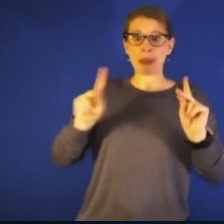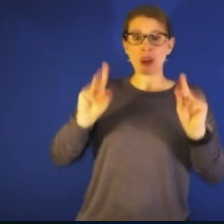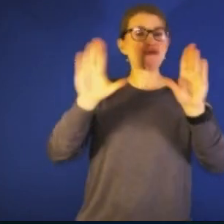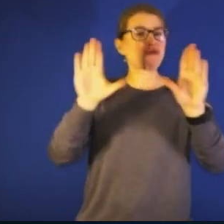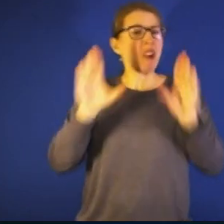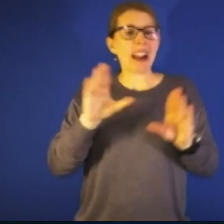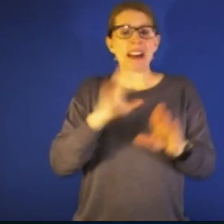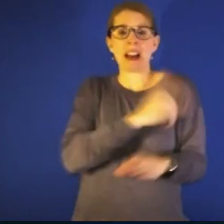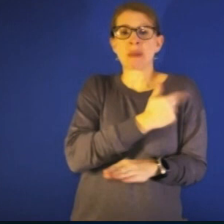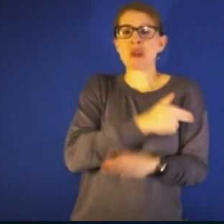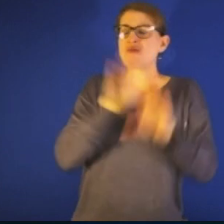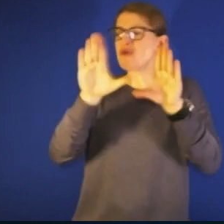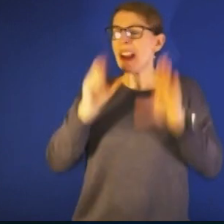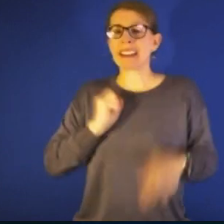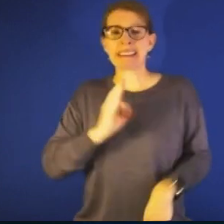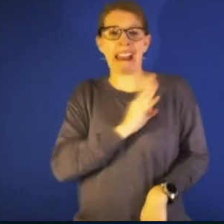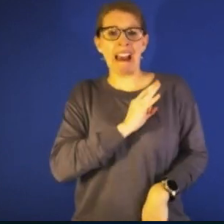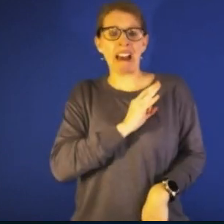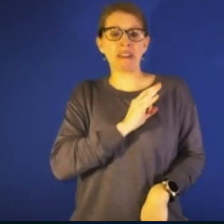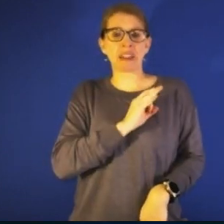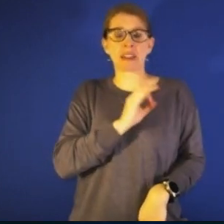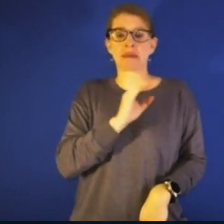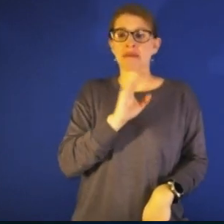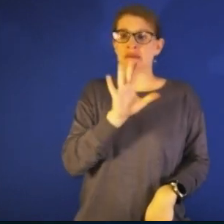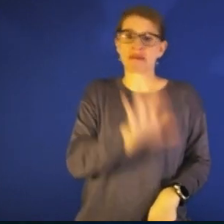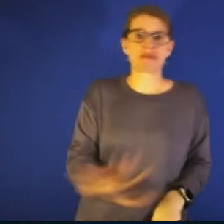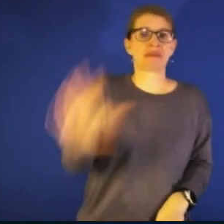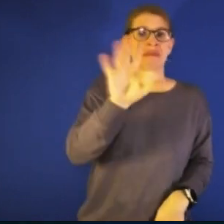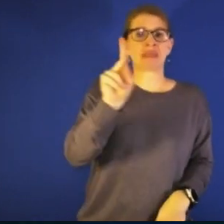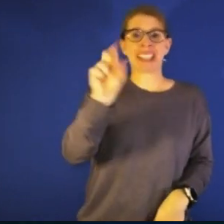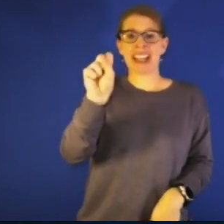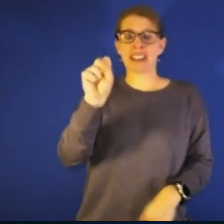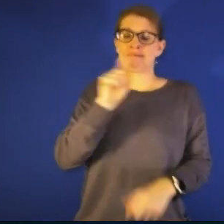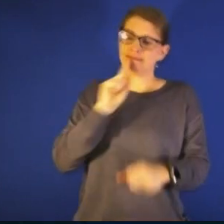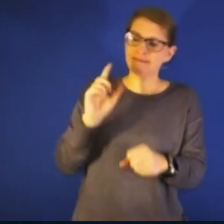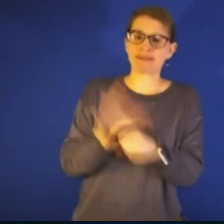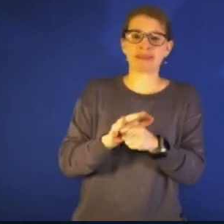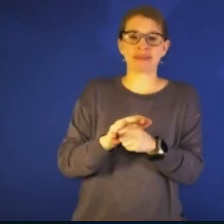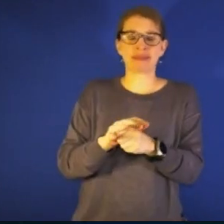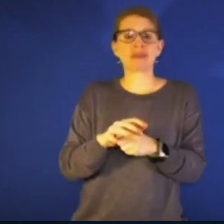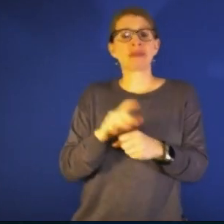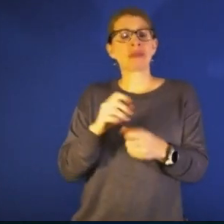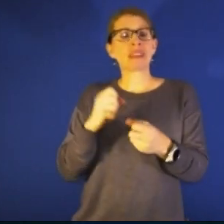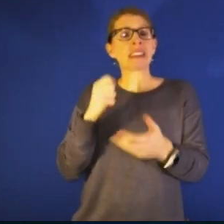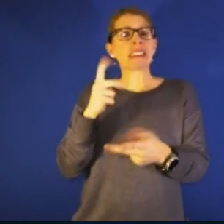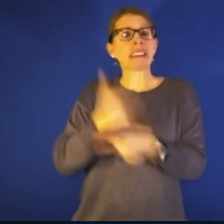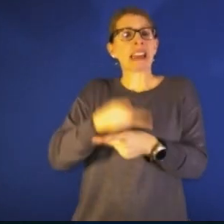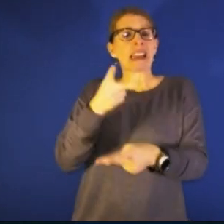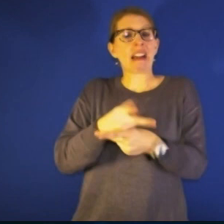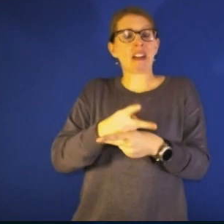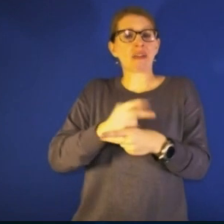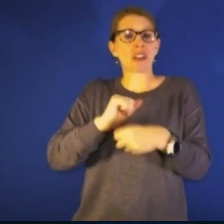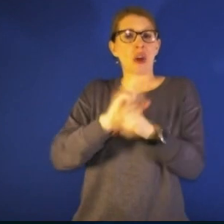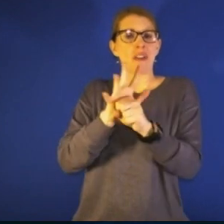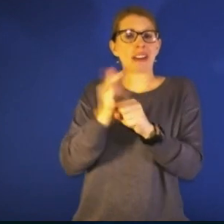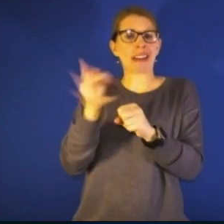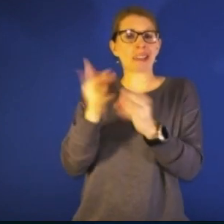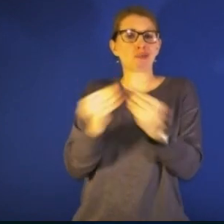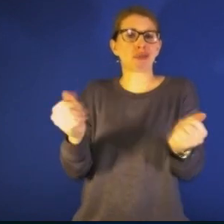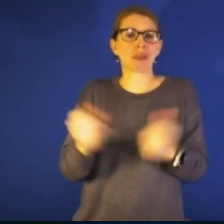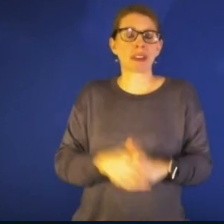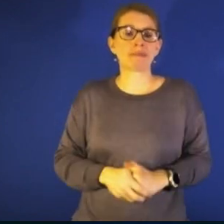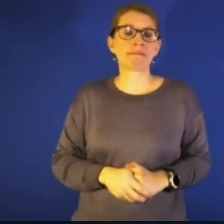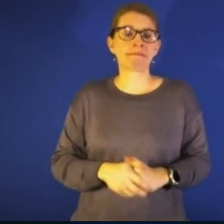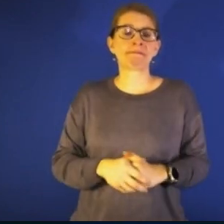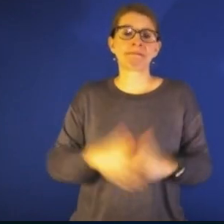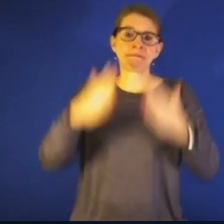great staffs across our region dedicated to trying to take care of COVID-19. So a special shout out and a special big